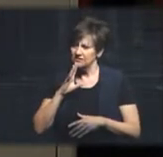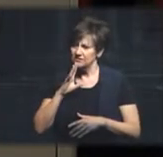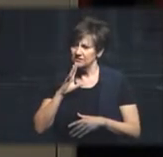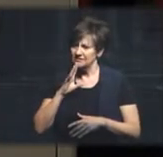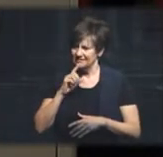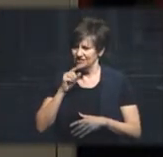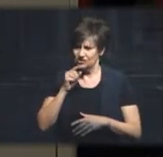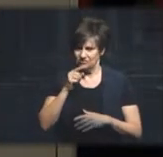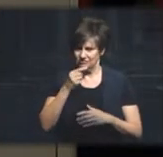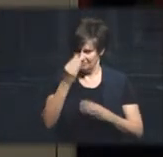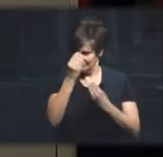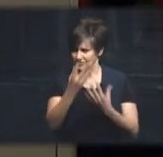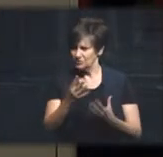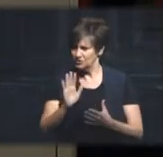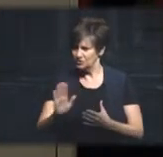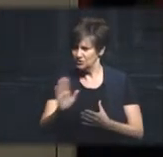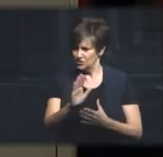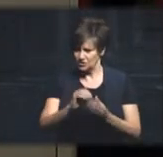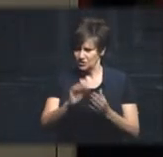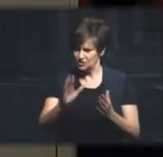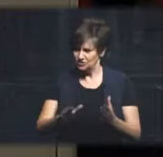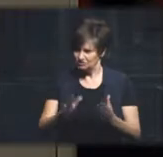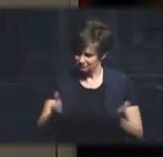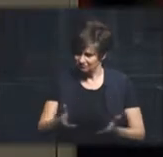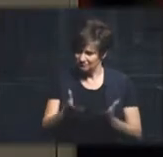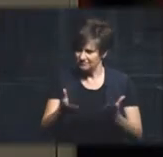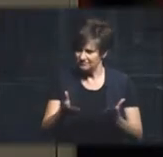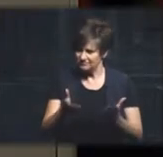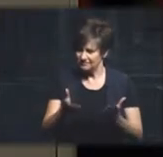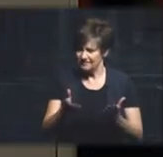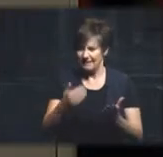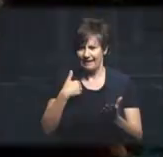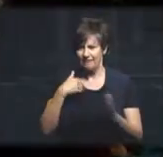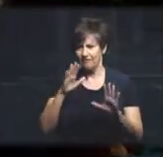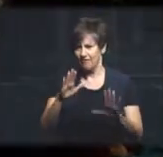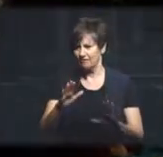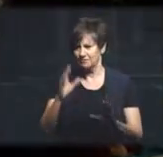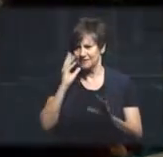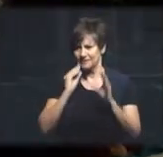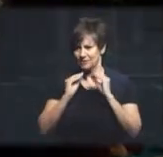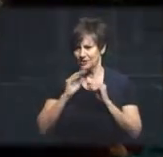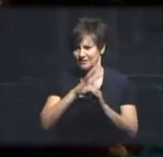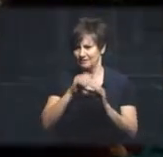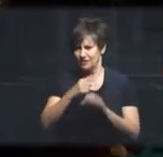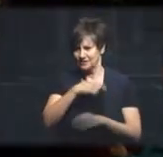Students are having remarkable experiences engaging in the quad program.